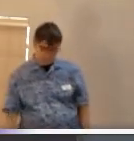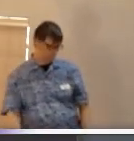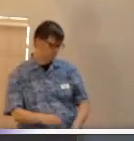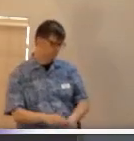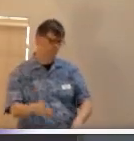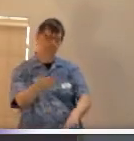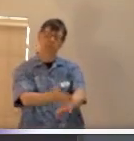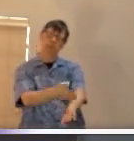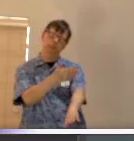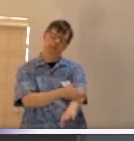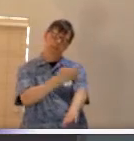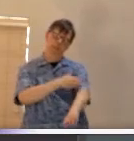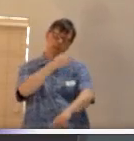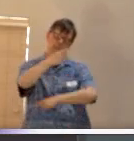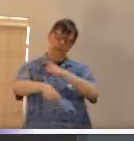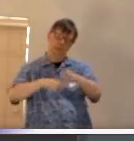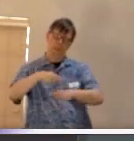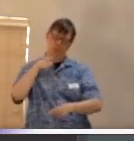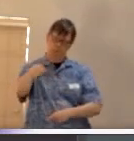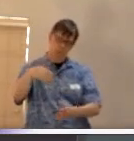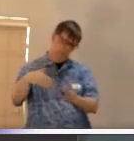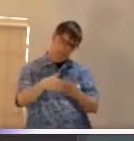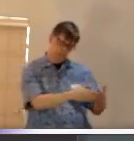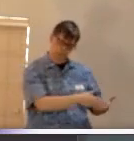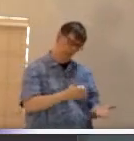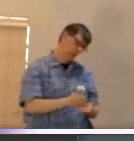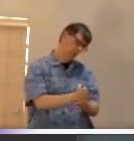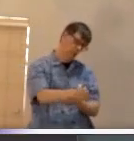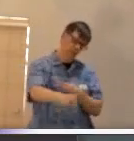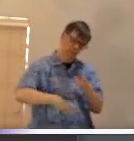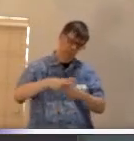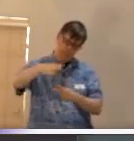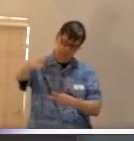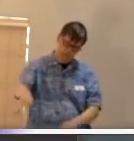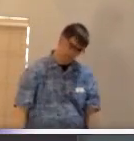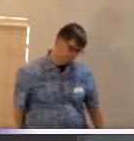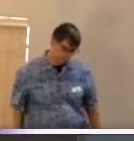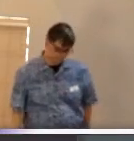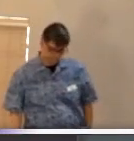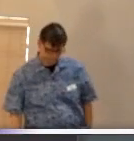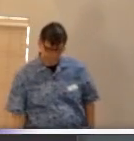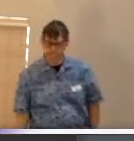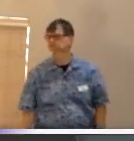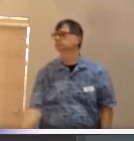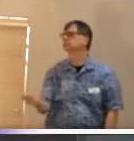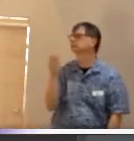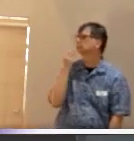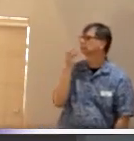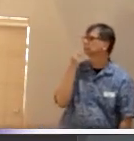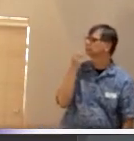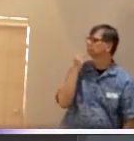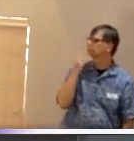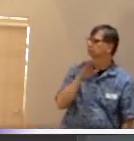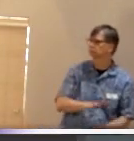a pattern of how you move through the world. So I started kind of practicing this myself as I, you know, eat. I love chocolate